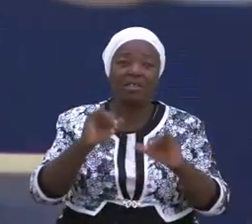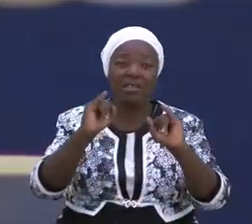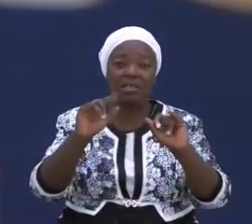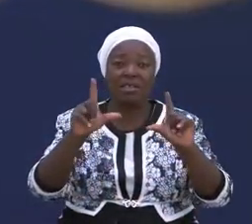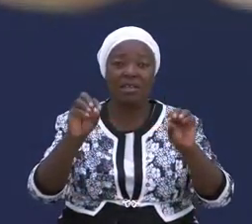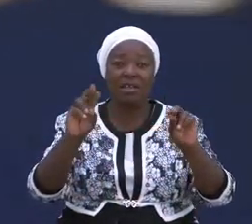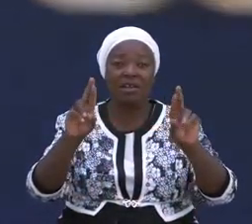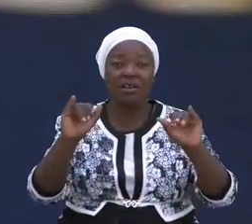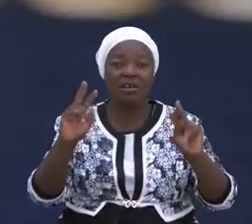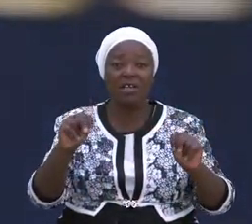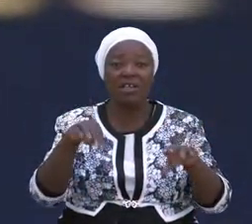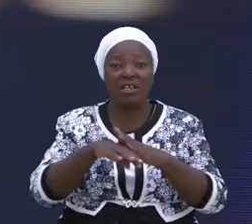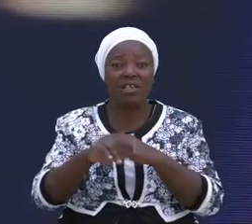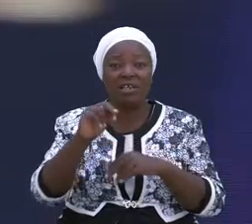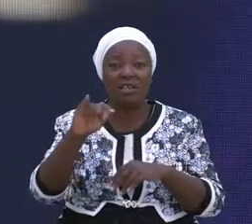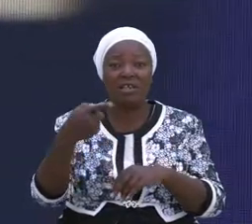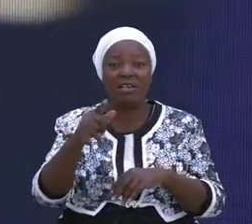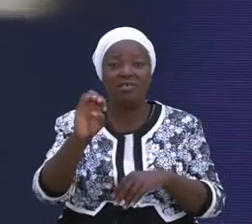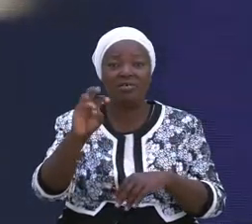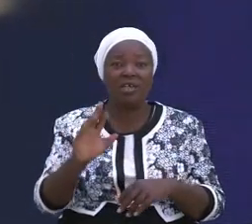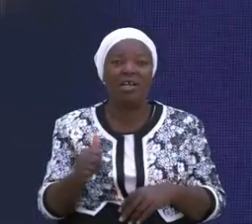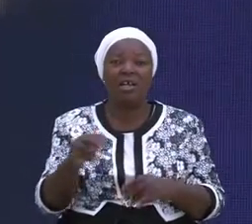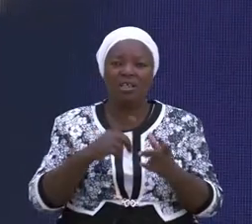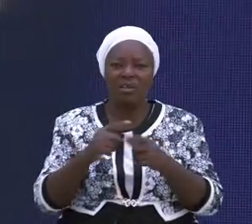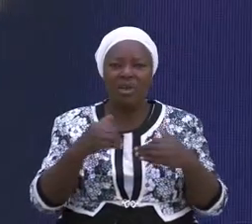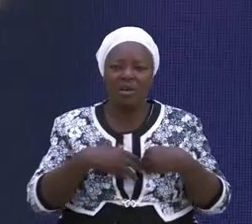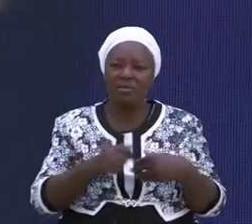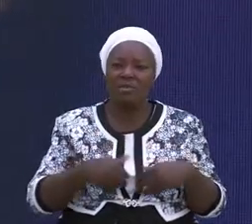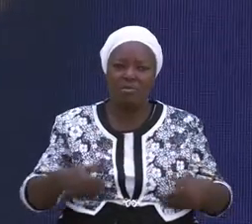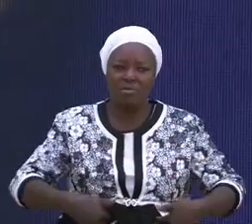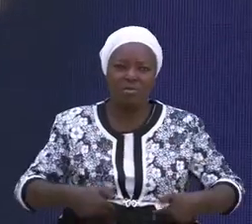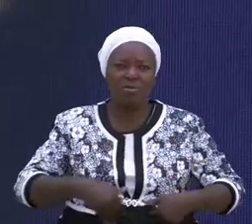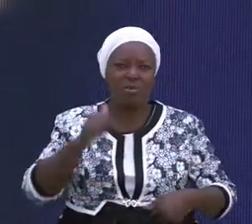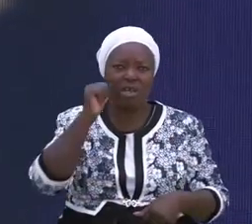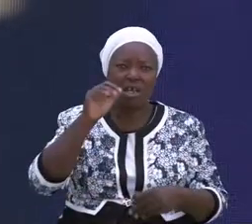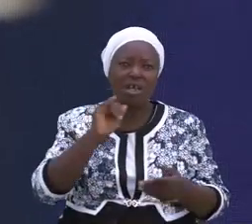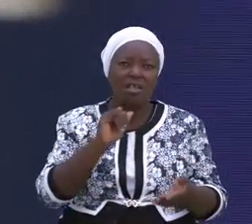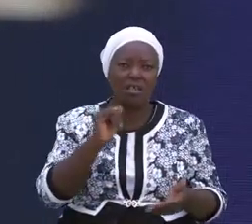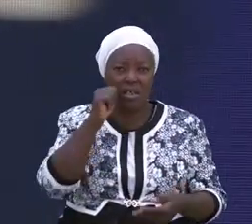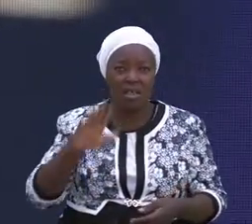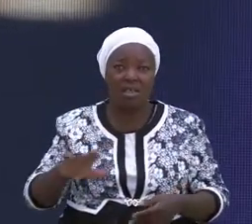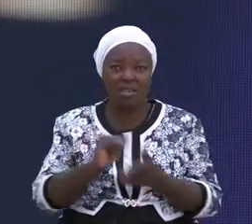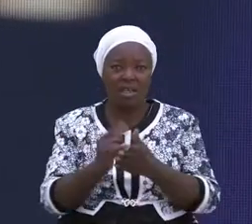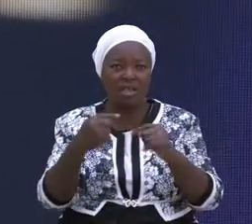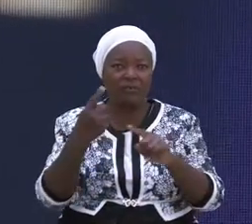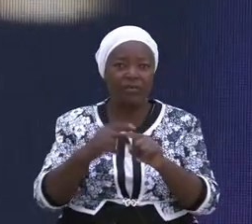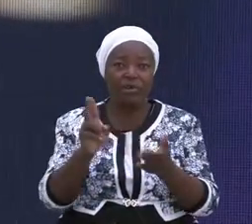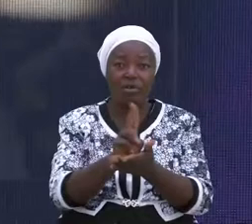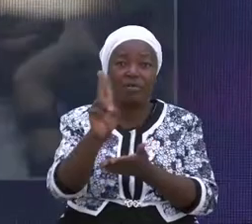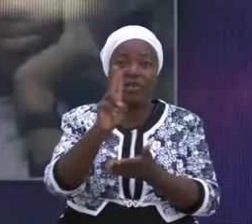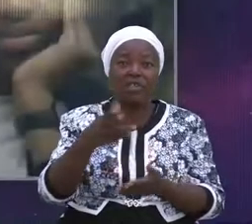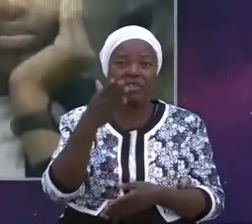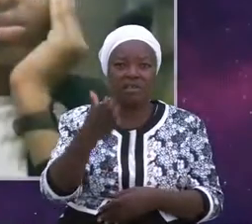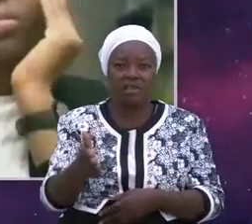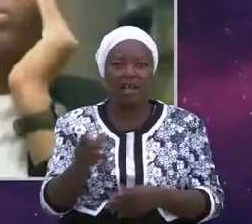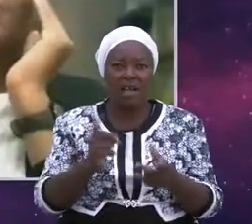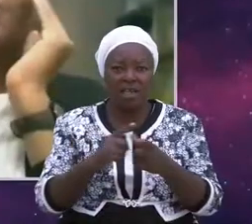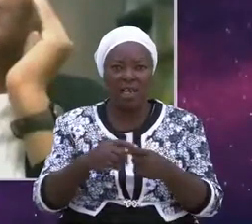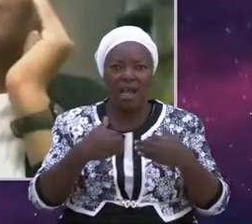young girl that came from the university there, and had one